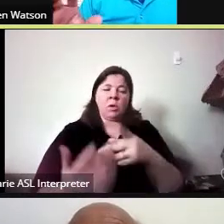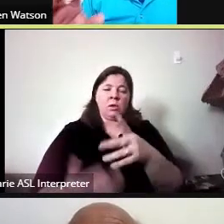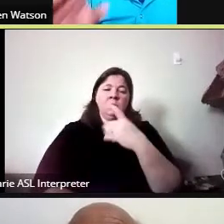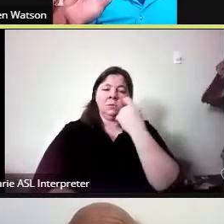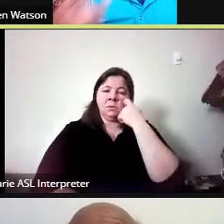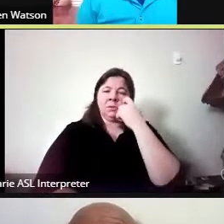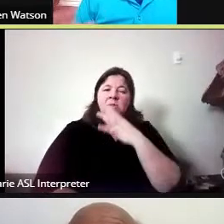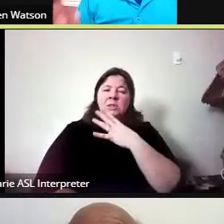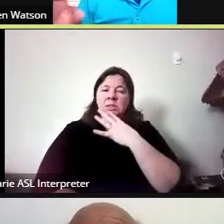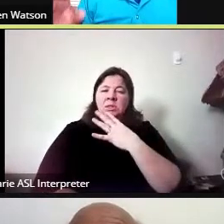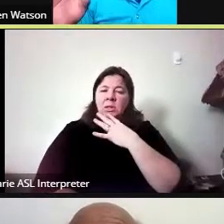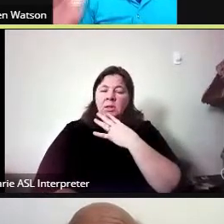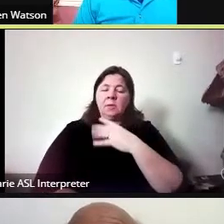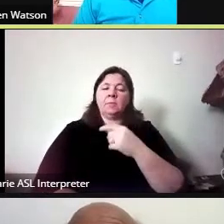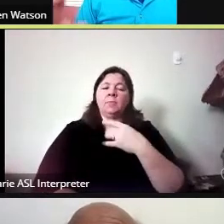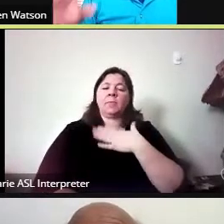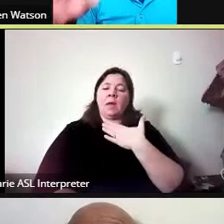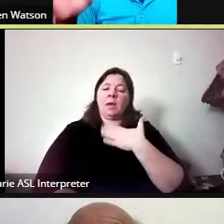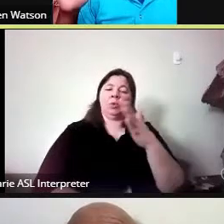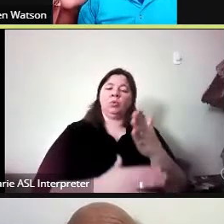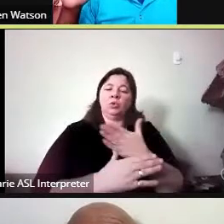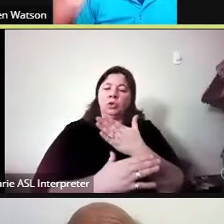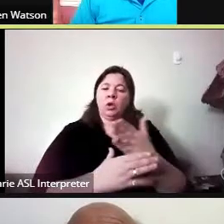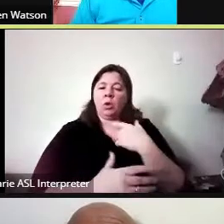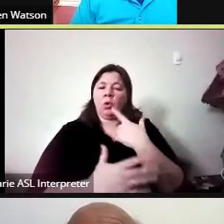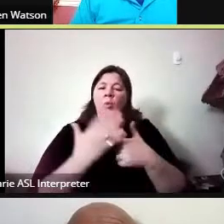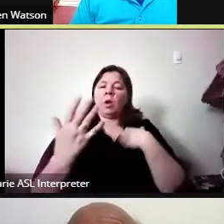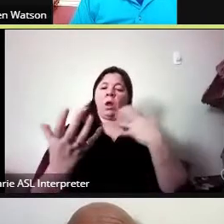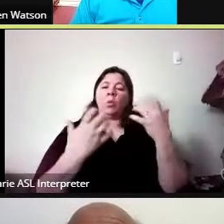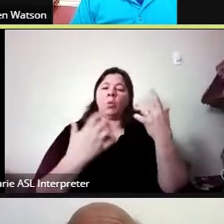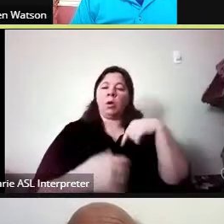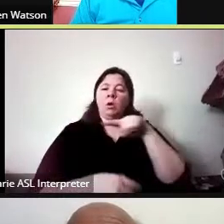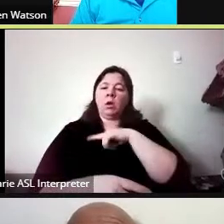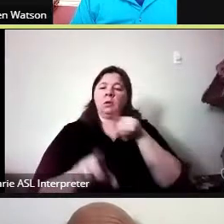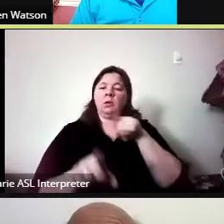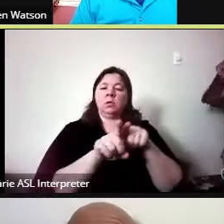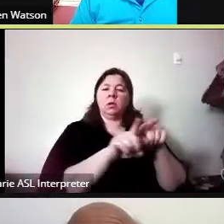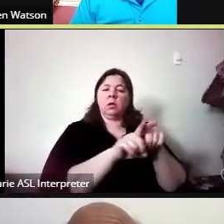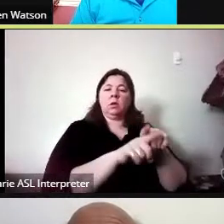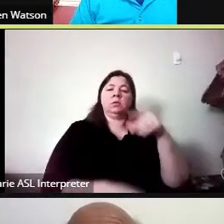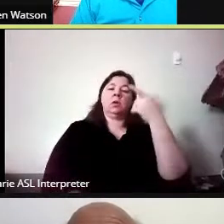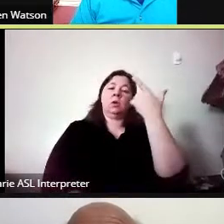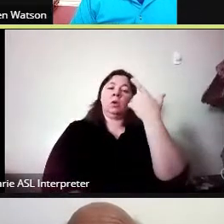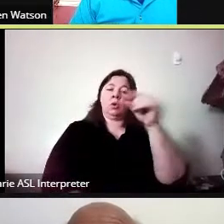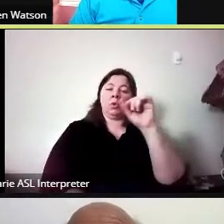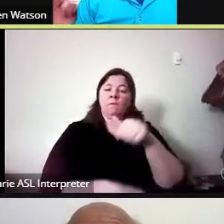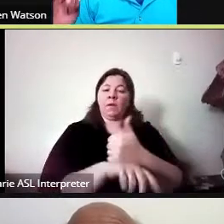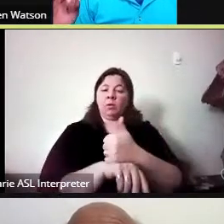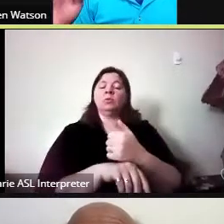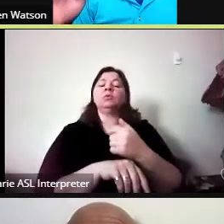what I really want us as co-founders to really understand.